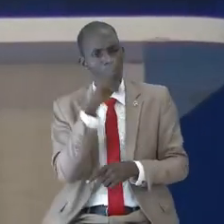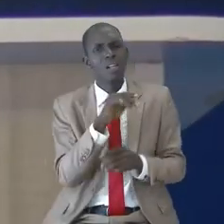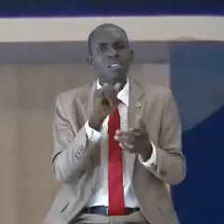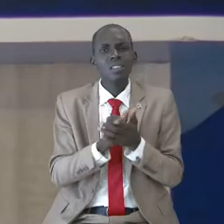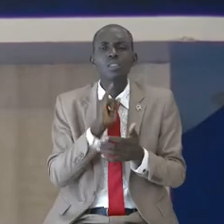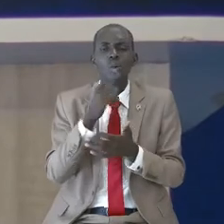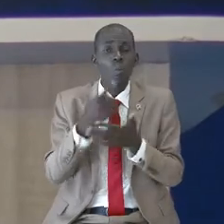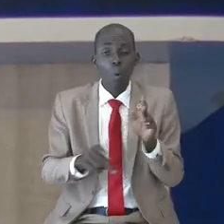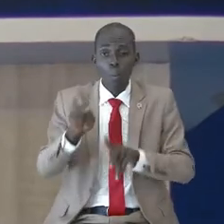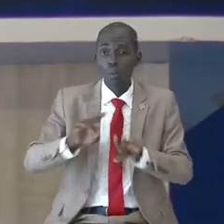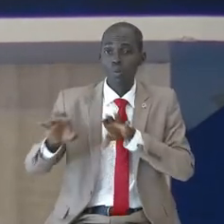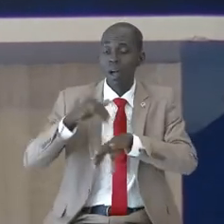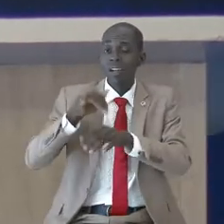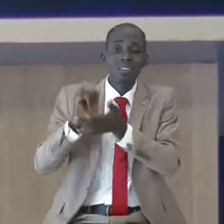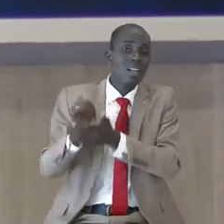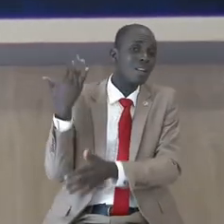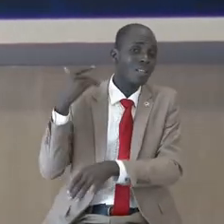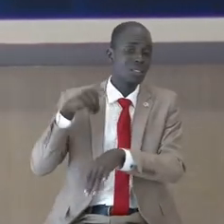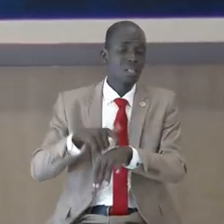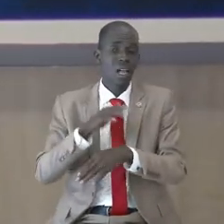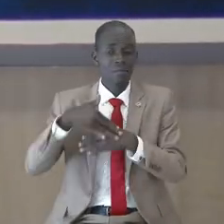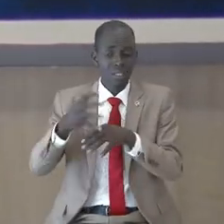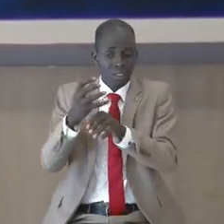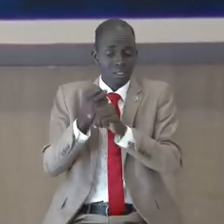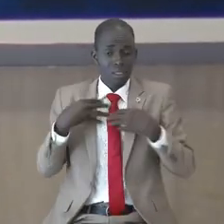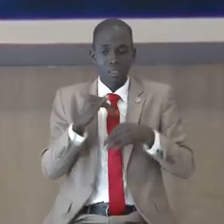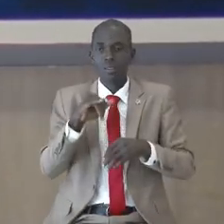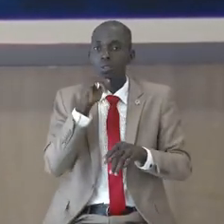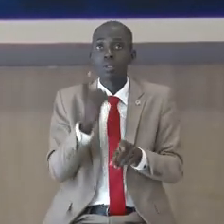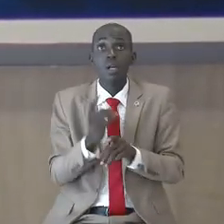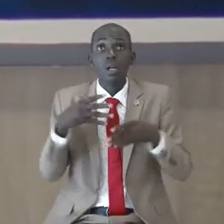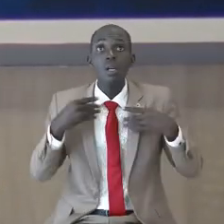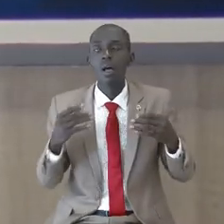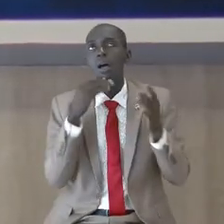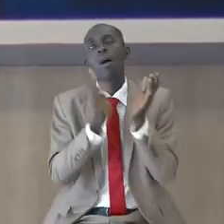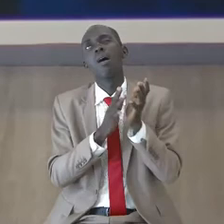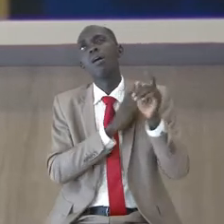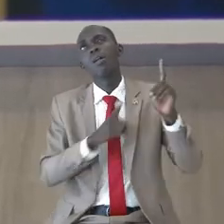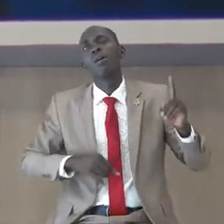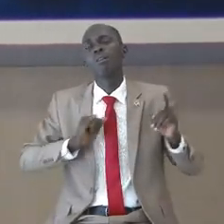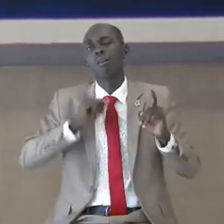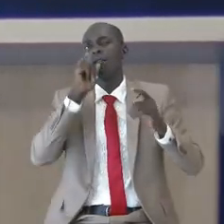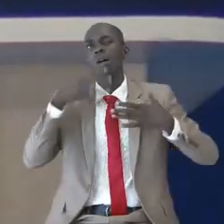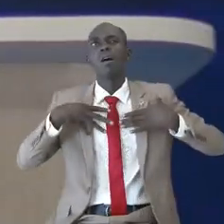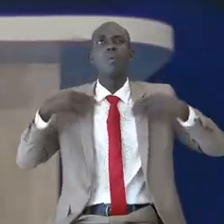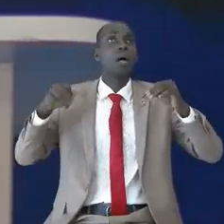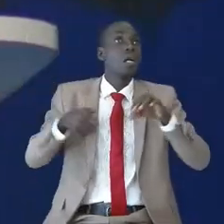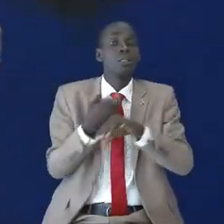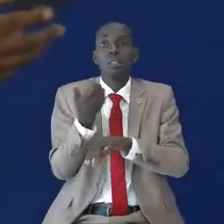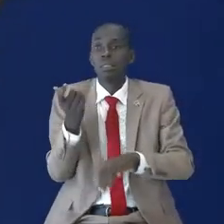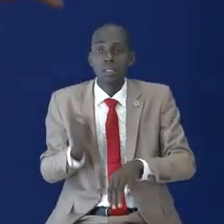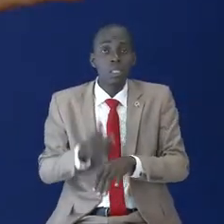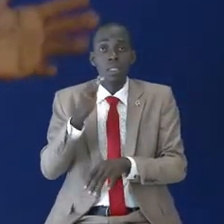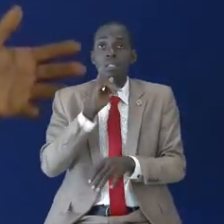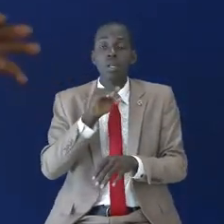that time. After they received healing, they didn't just say, praise the Lord, I got my healing. Anytime there's another